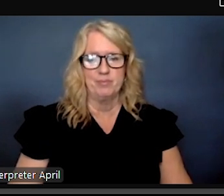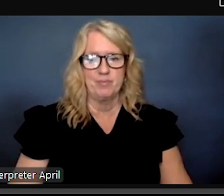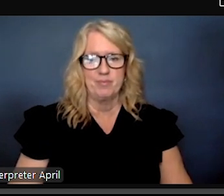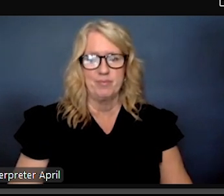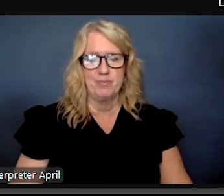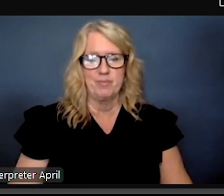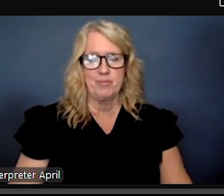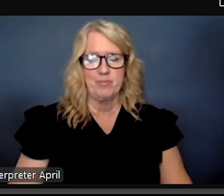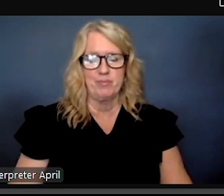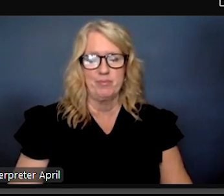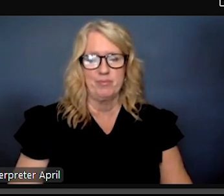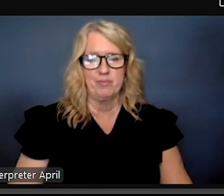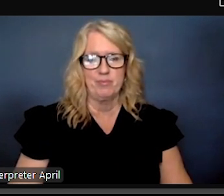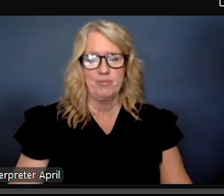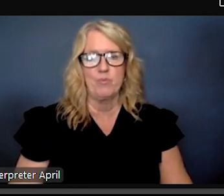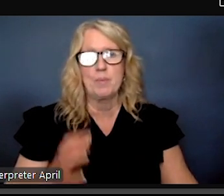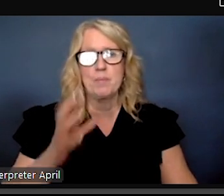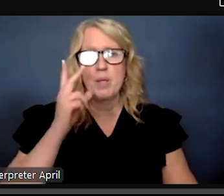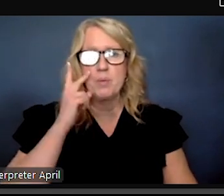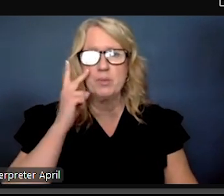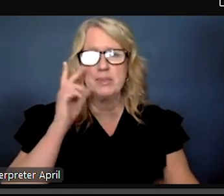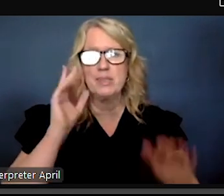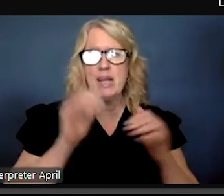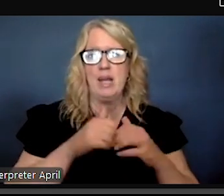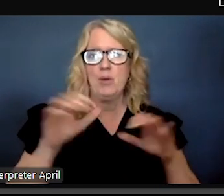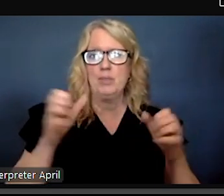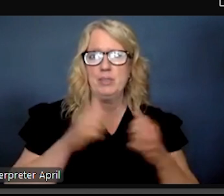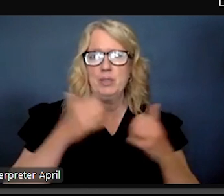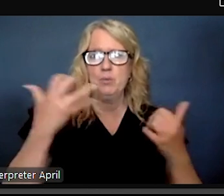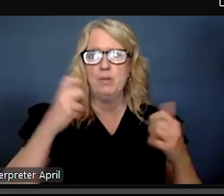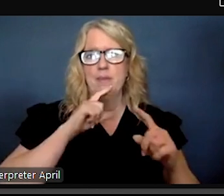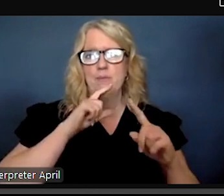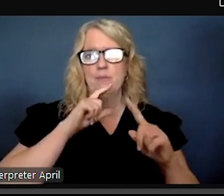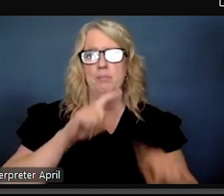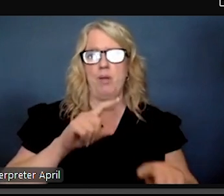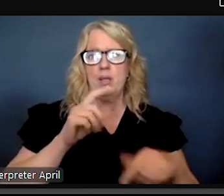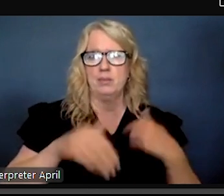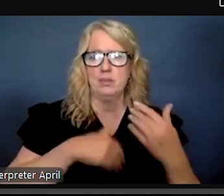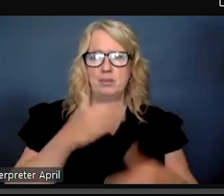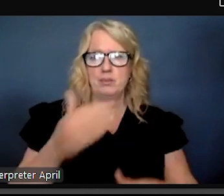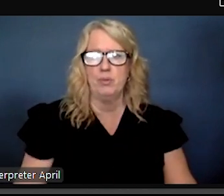And we'll see how we did as those responses roll in.